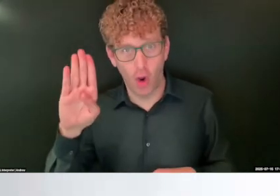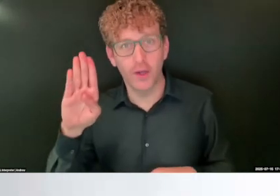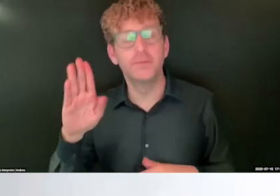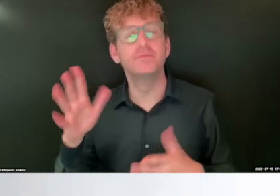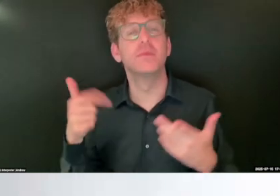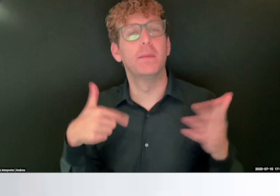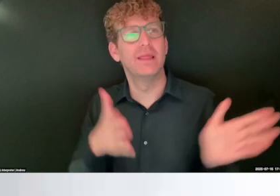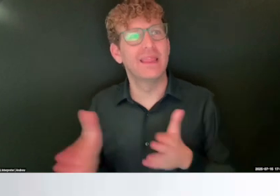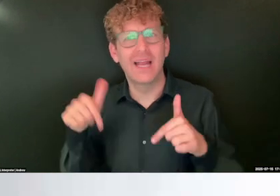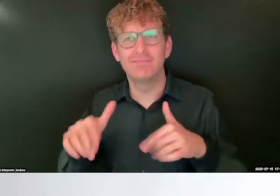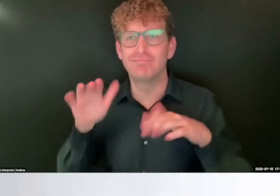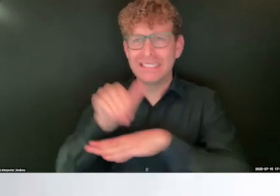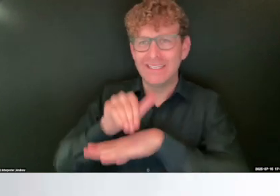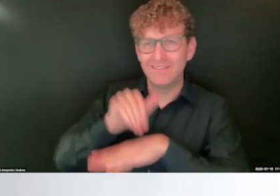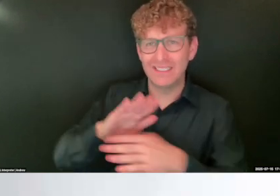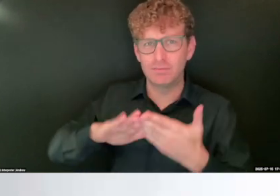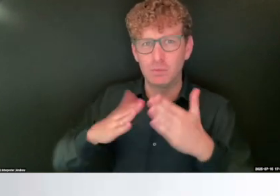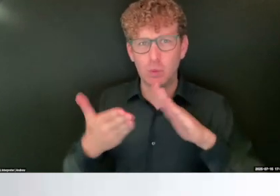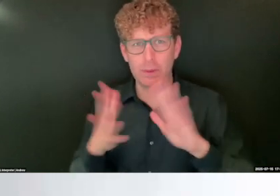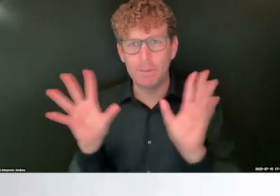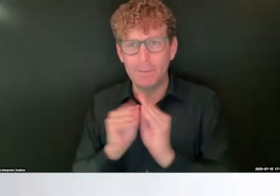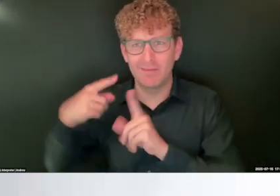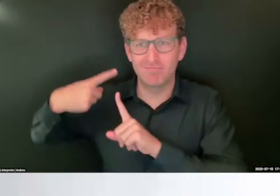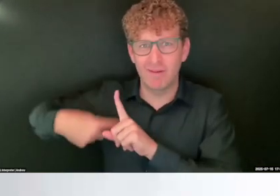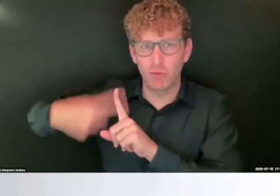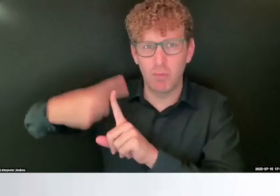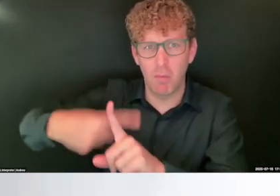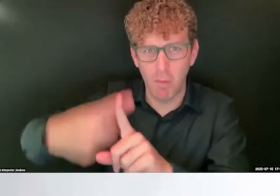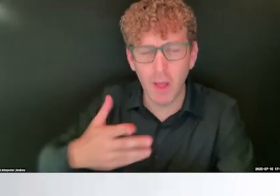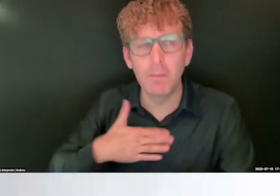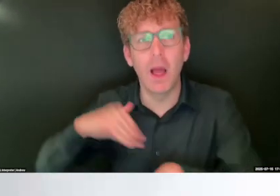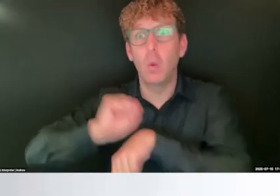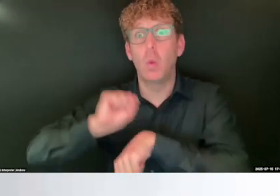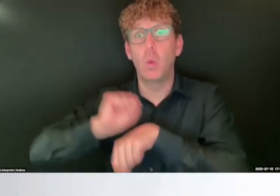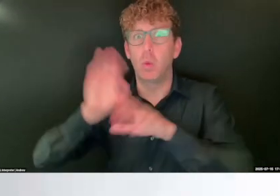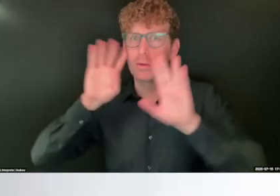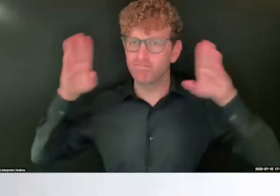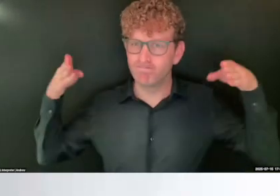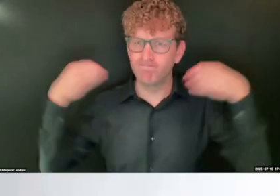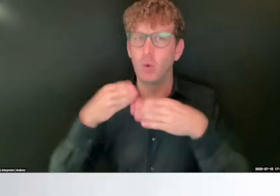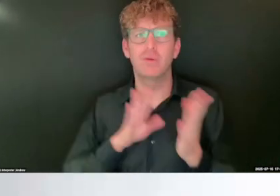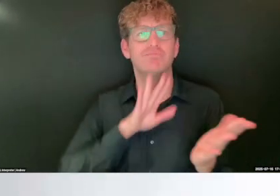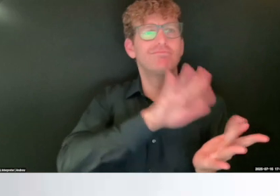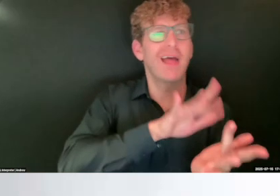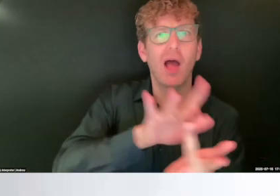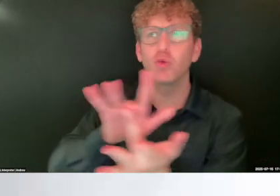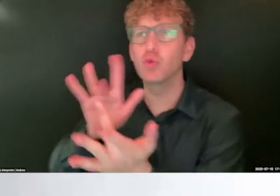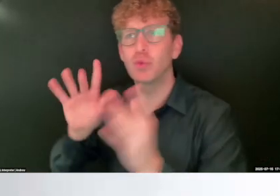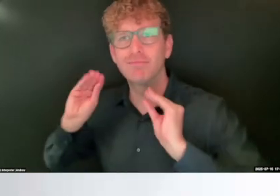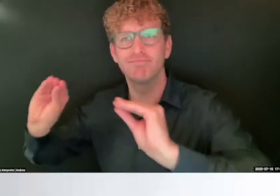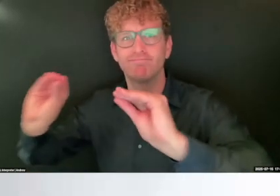each month. My work is strongly focused on outreach and education in the northern and central regions of